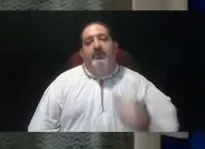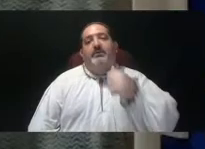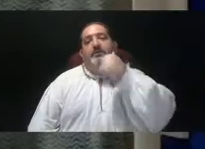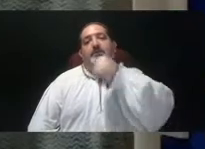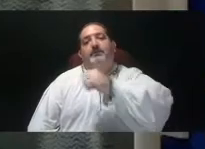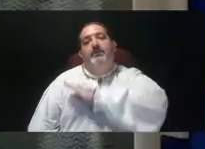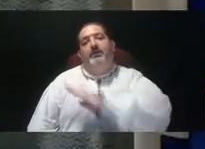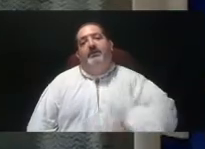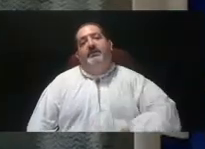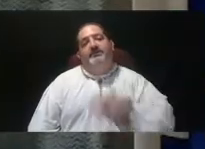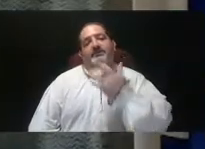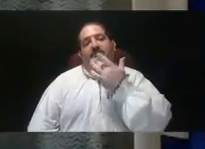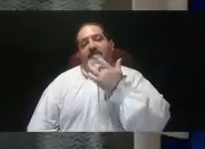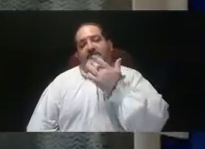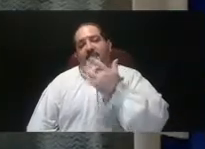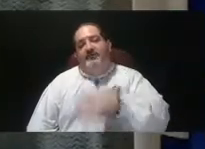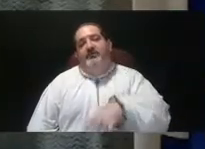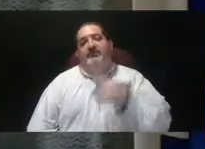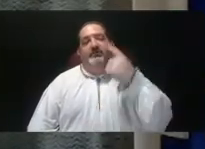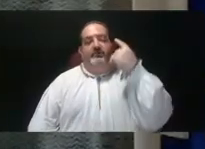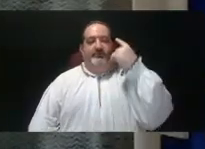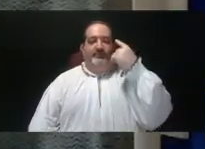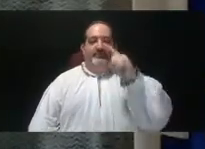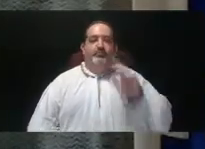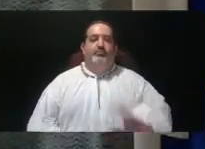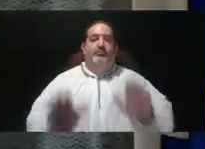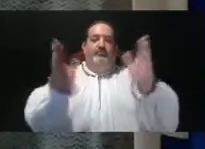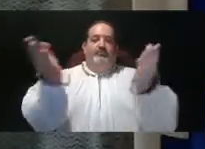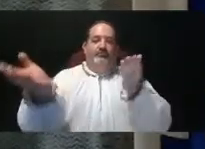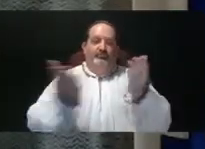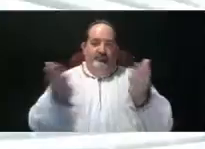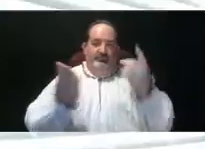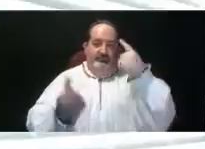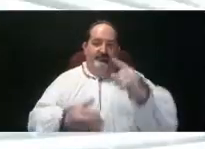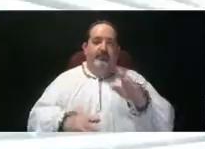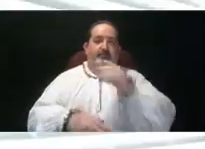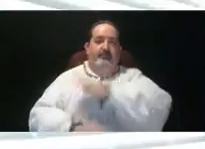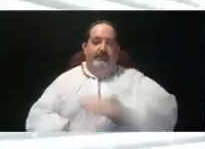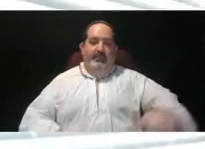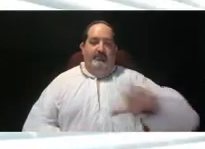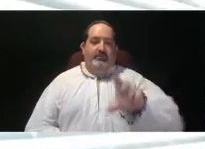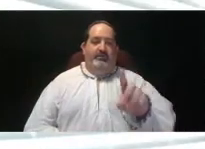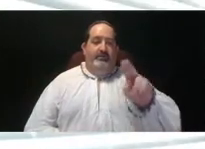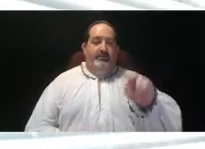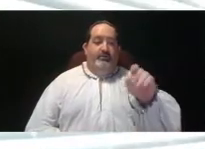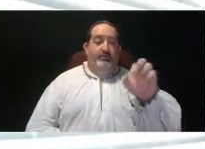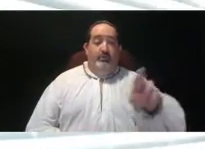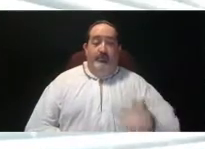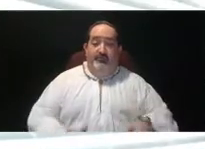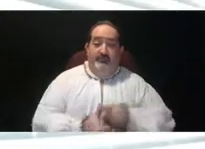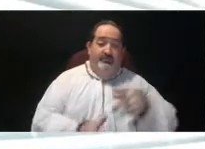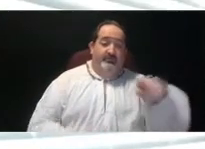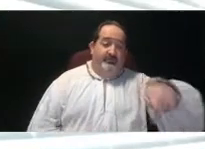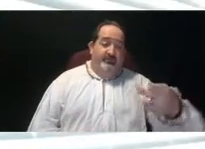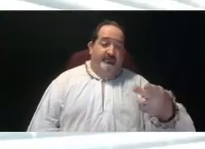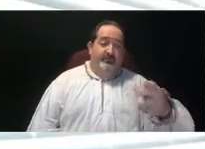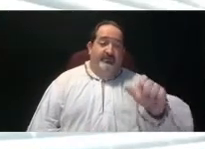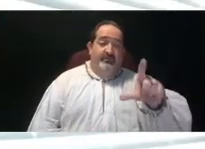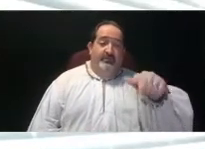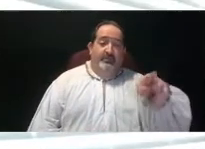for surpassingly great service to the barony of Danor. So first off, Felipe,